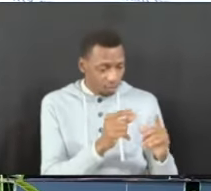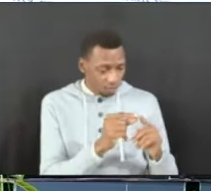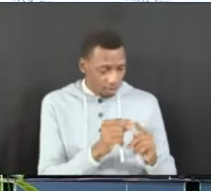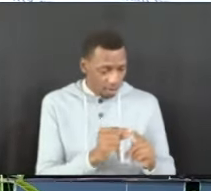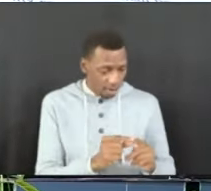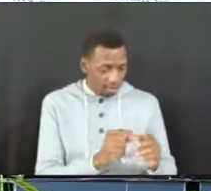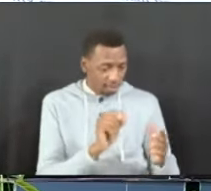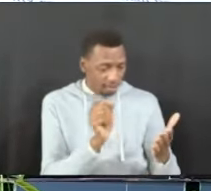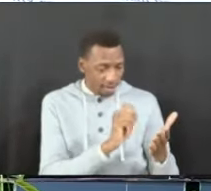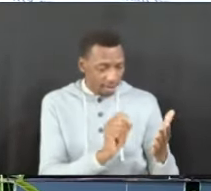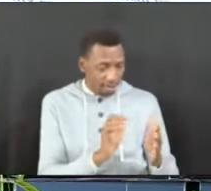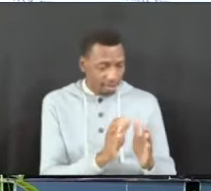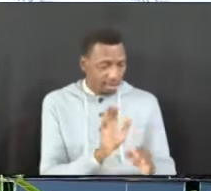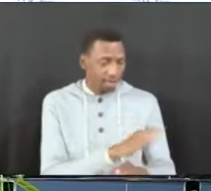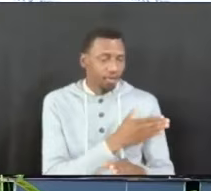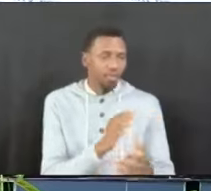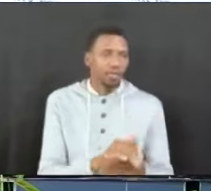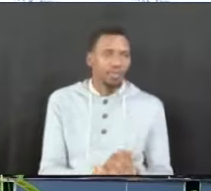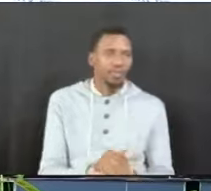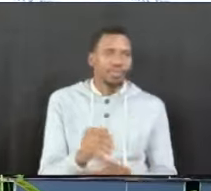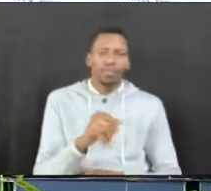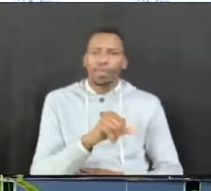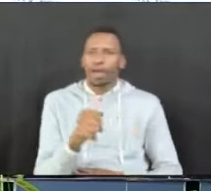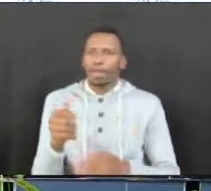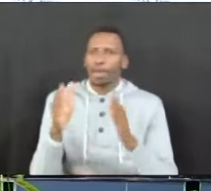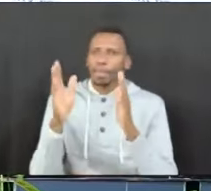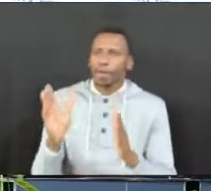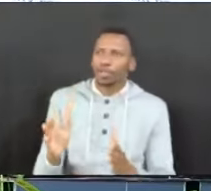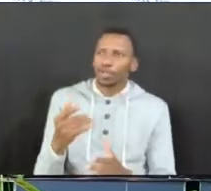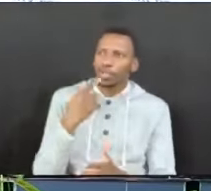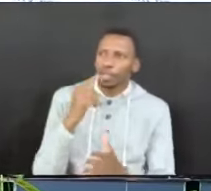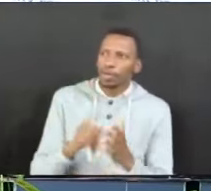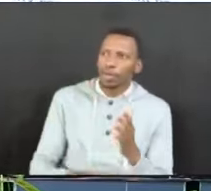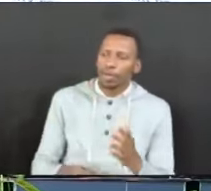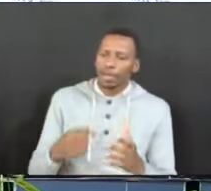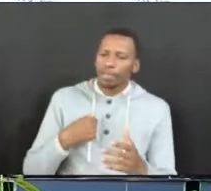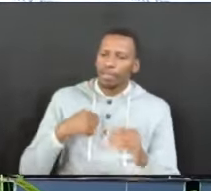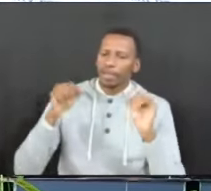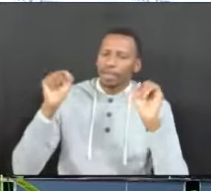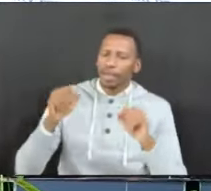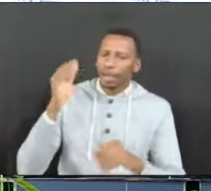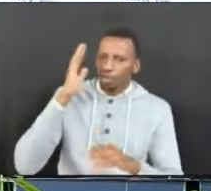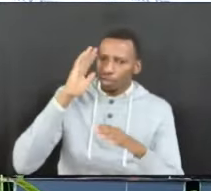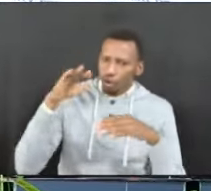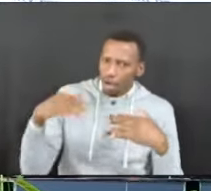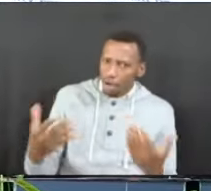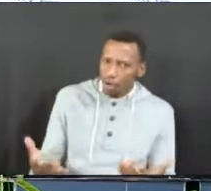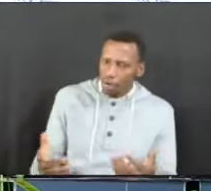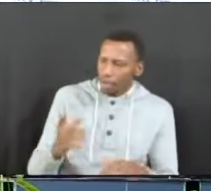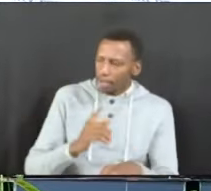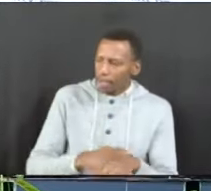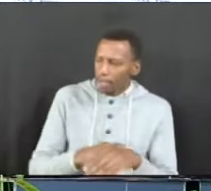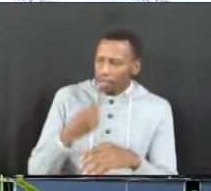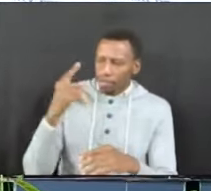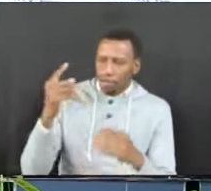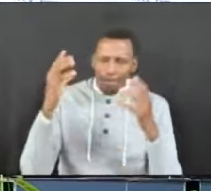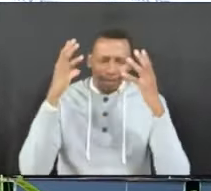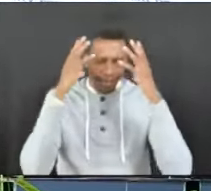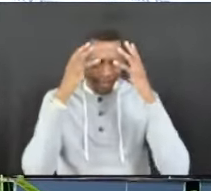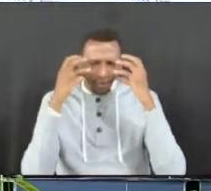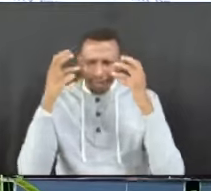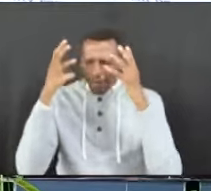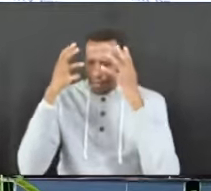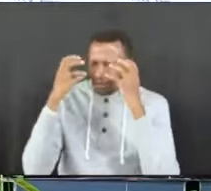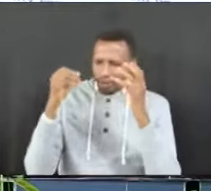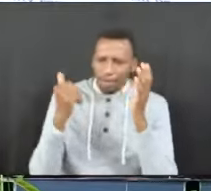in song? Someone else says, how would I have known that in moments of despair and trouble that it can be